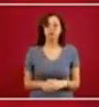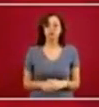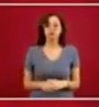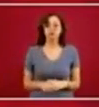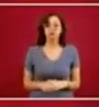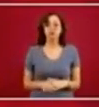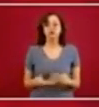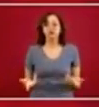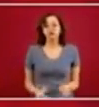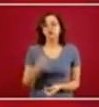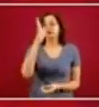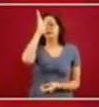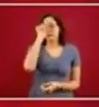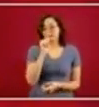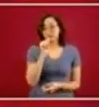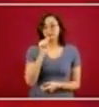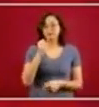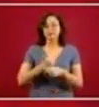act.